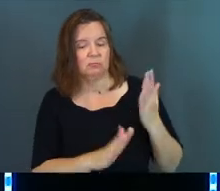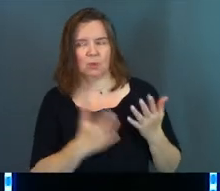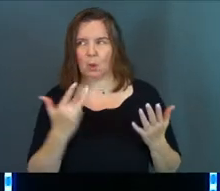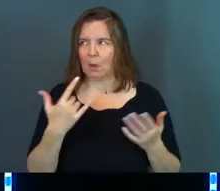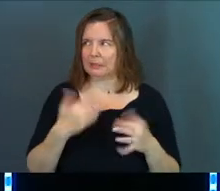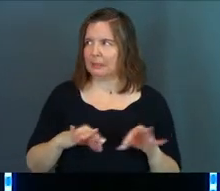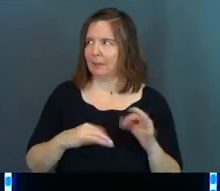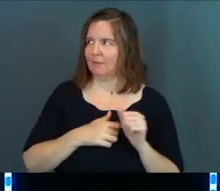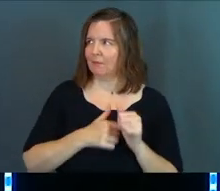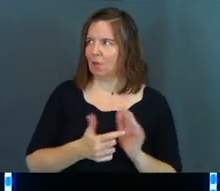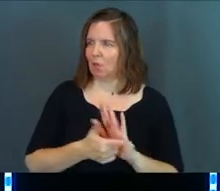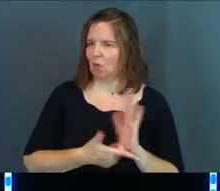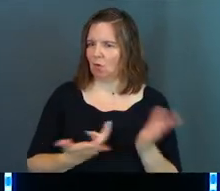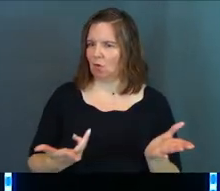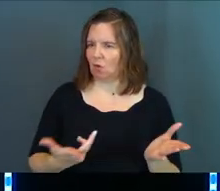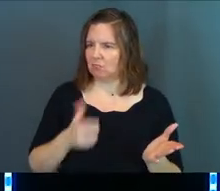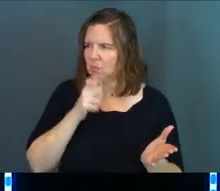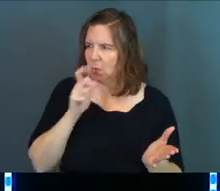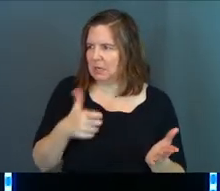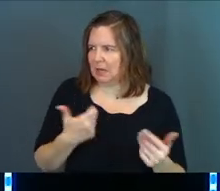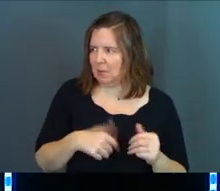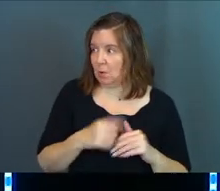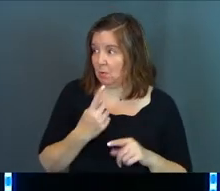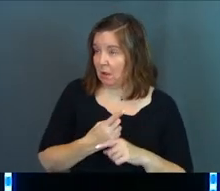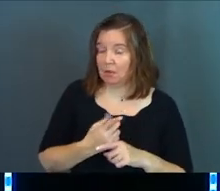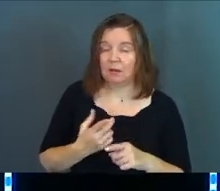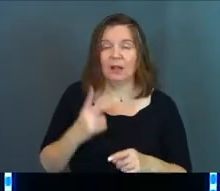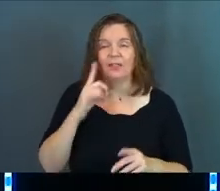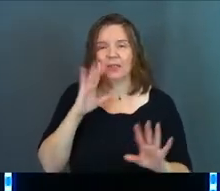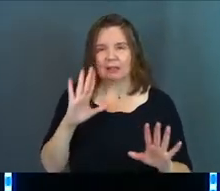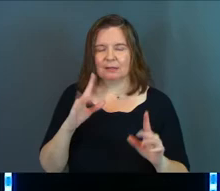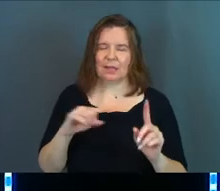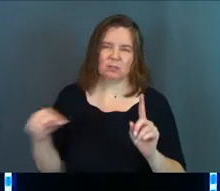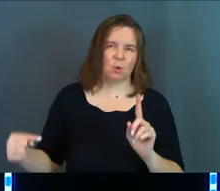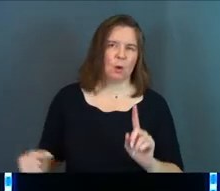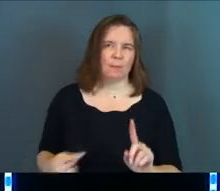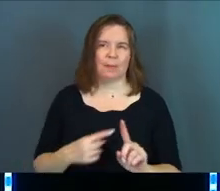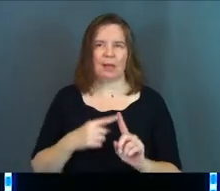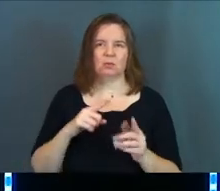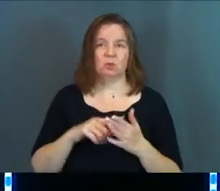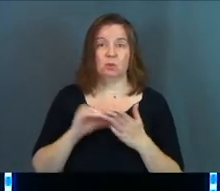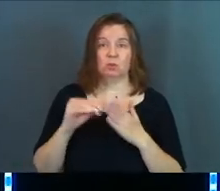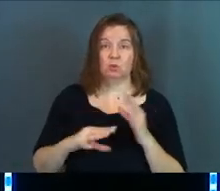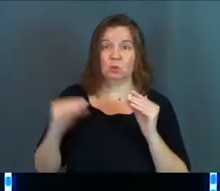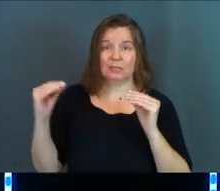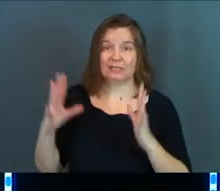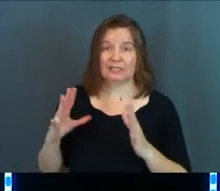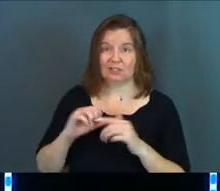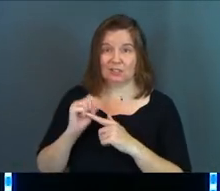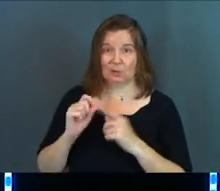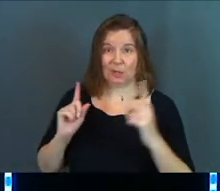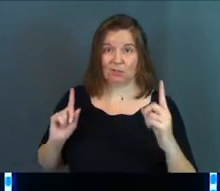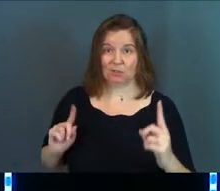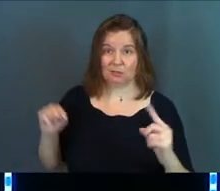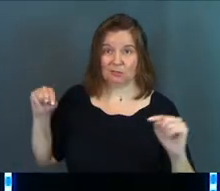why does it matter? Why should it be important to me today? Think about it this way. Let's circle back to the student-teacher situation,